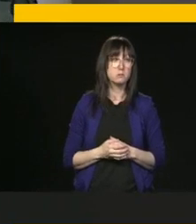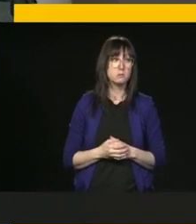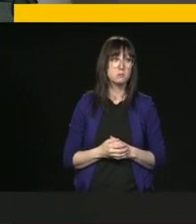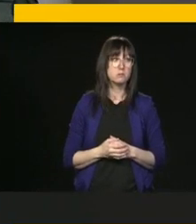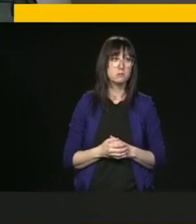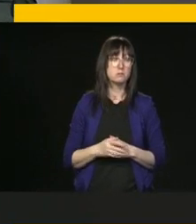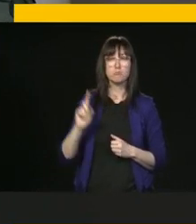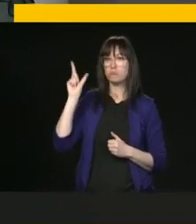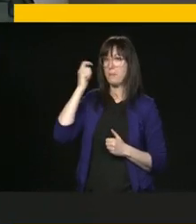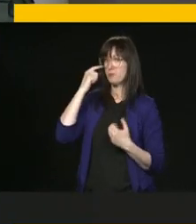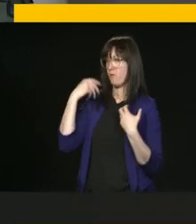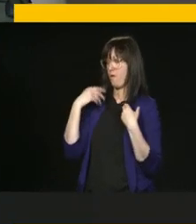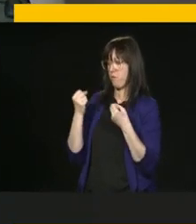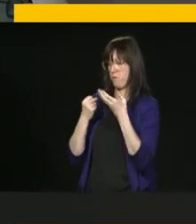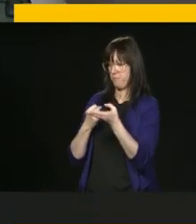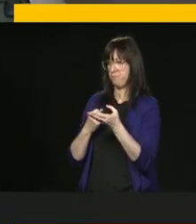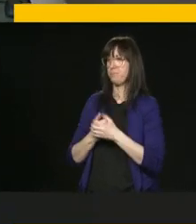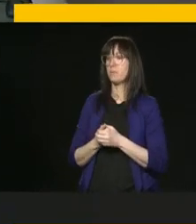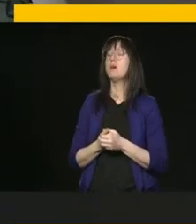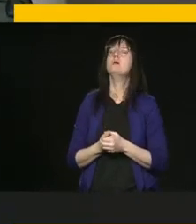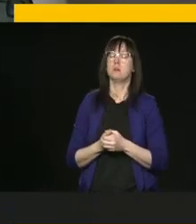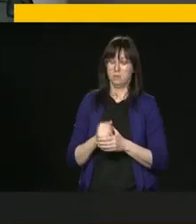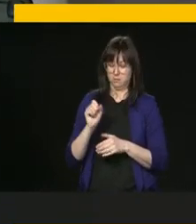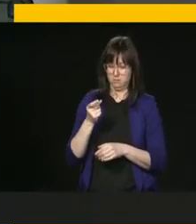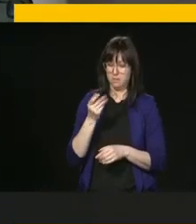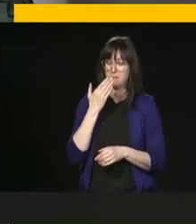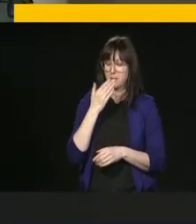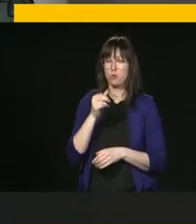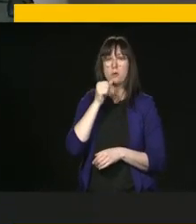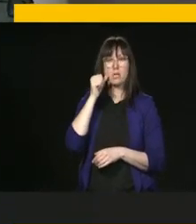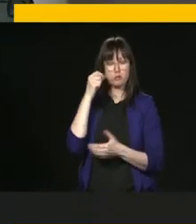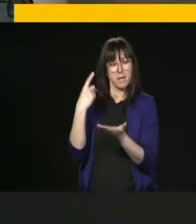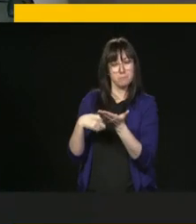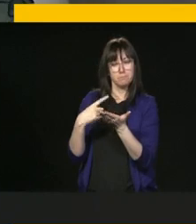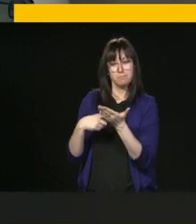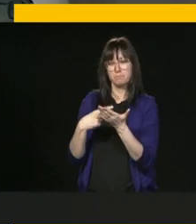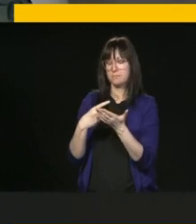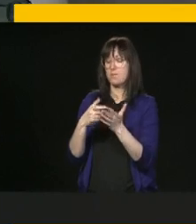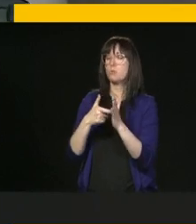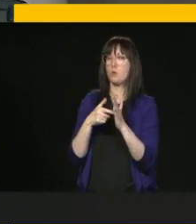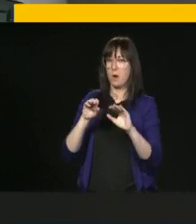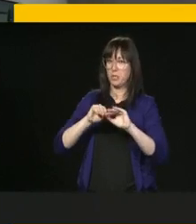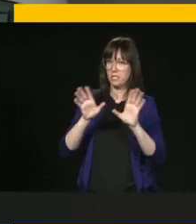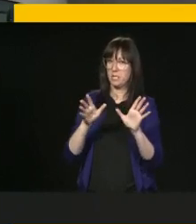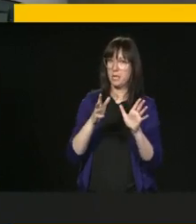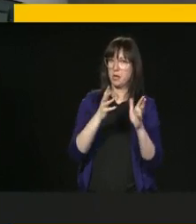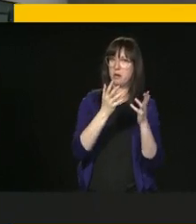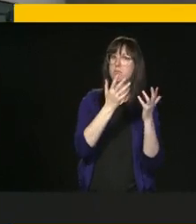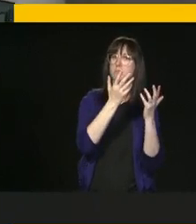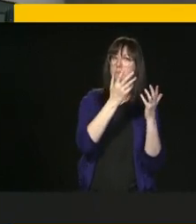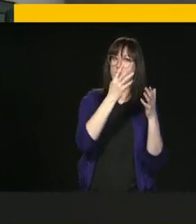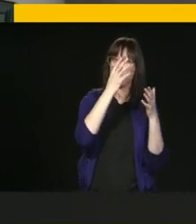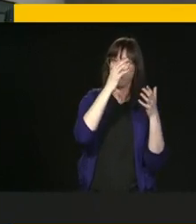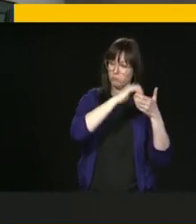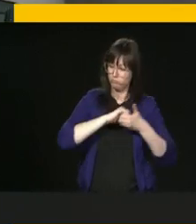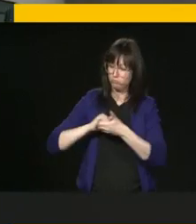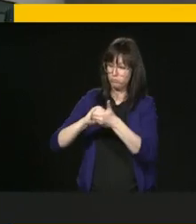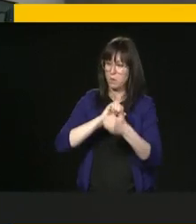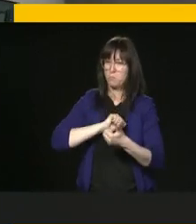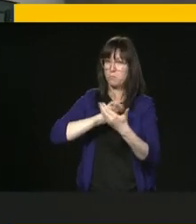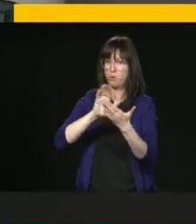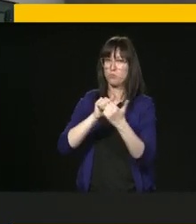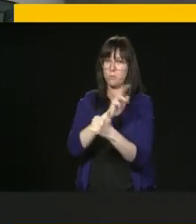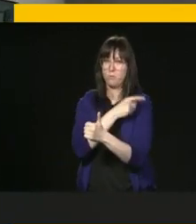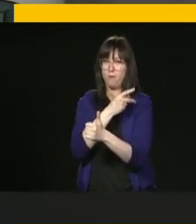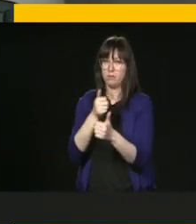Thank you. Yesterday, I talked about the need for a clear and coordinated approach. That doesn't necessarily mean that it has to be